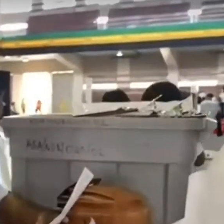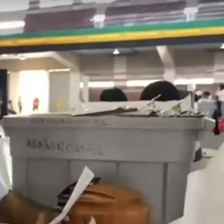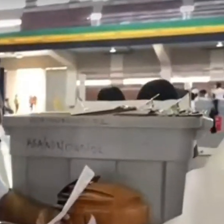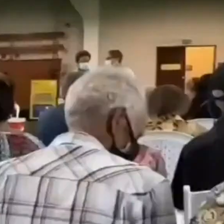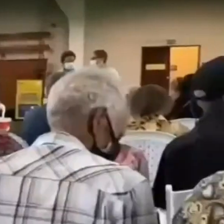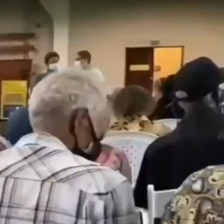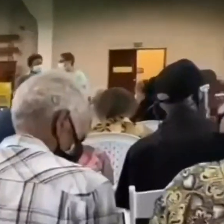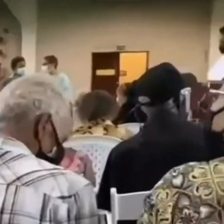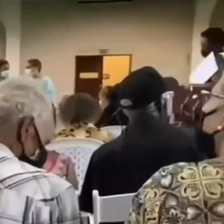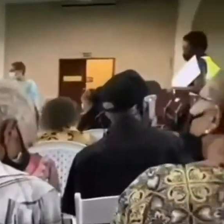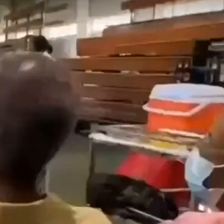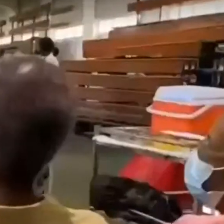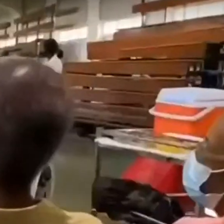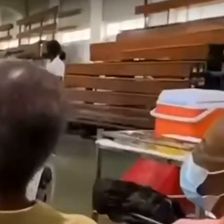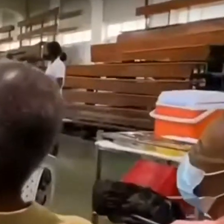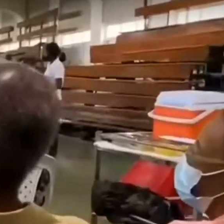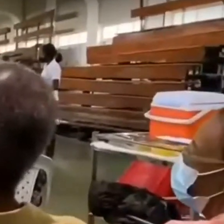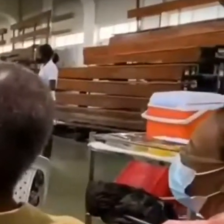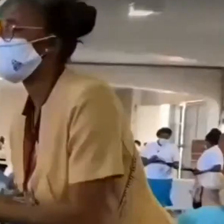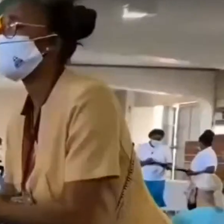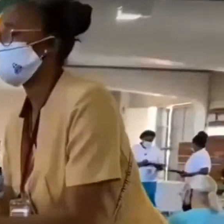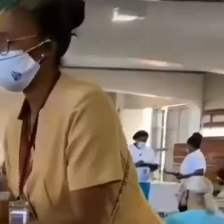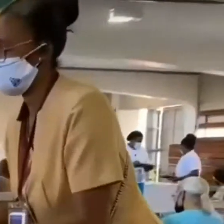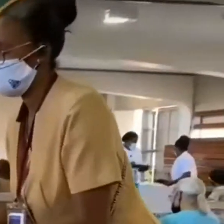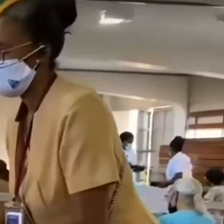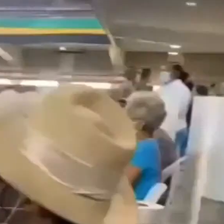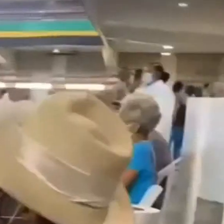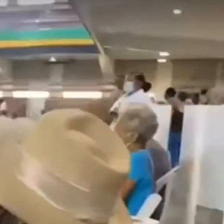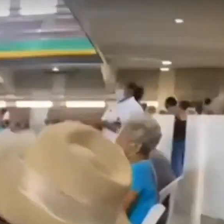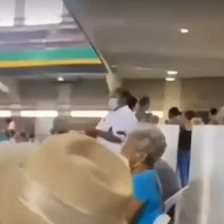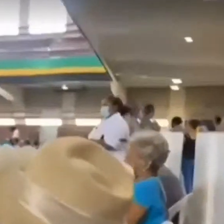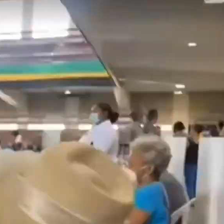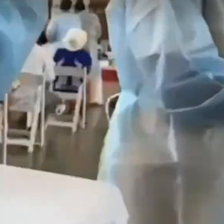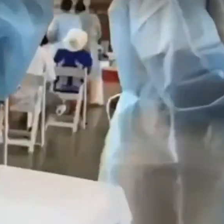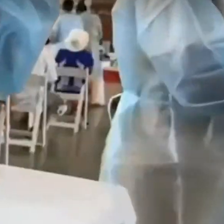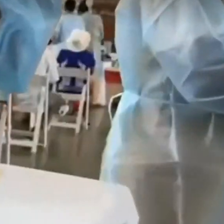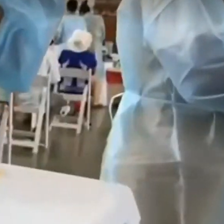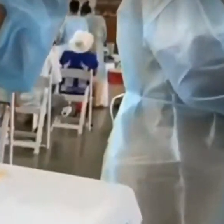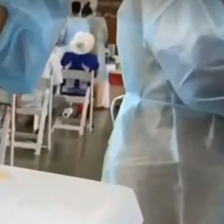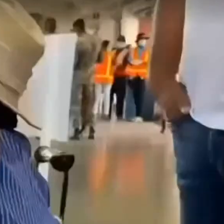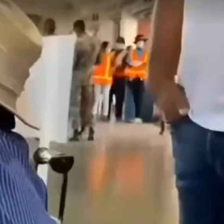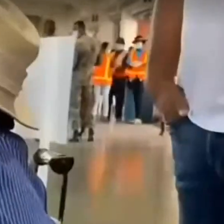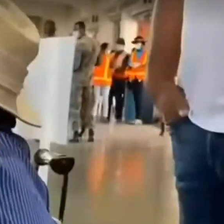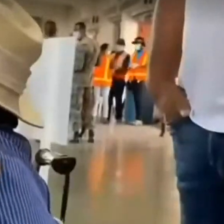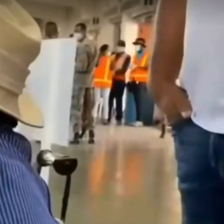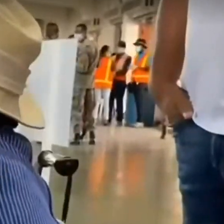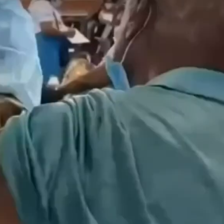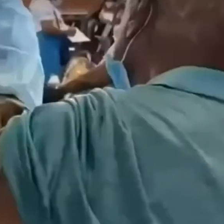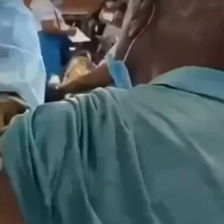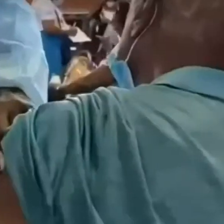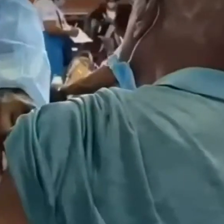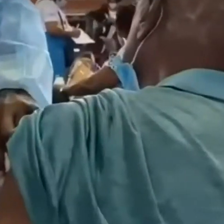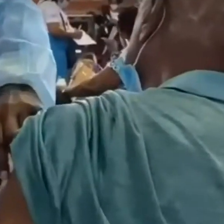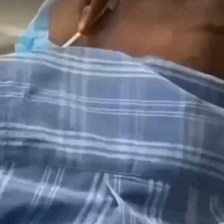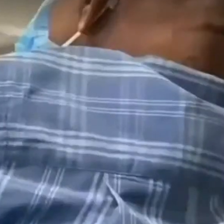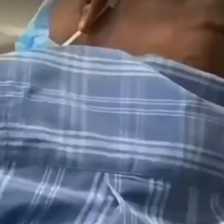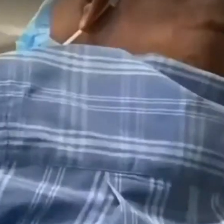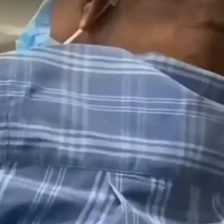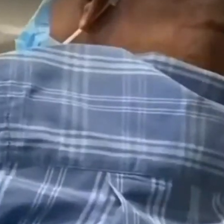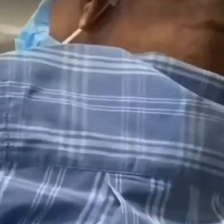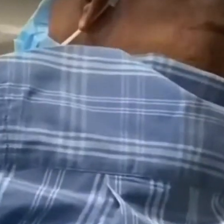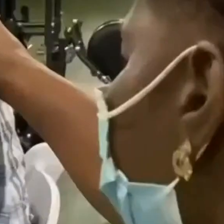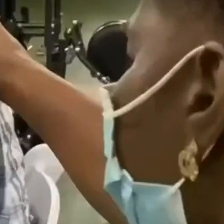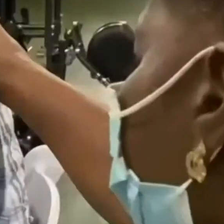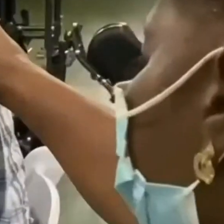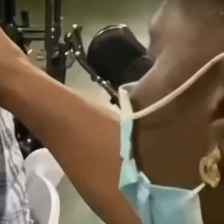Lord, I thank you for sunshine, thank you for rain, thank you for joy, thank you for pain. It's